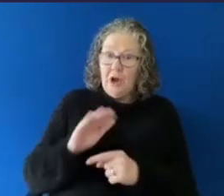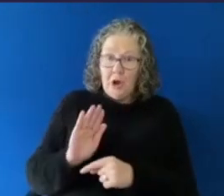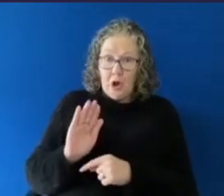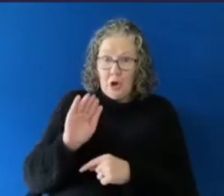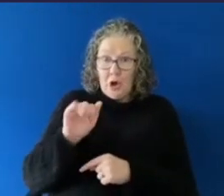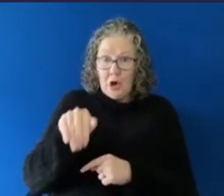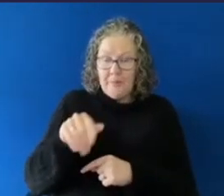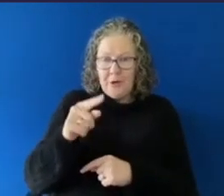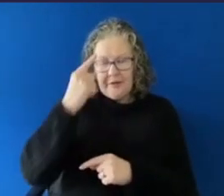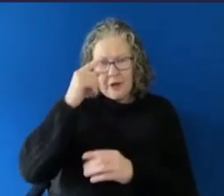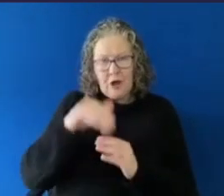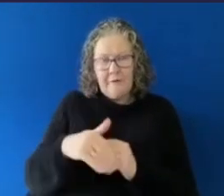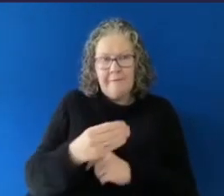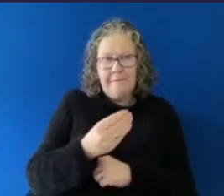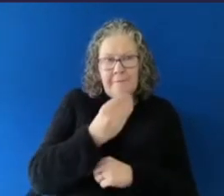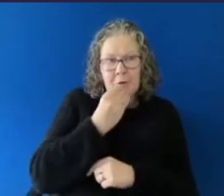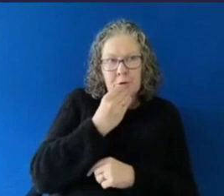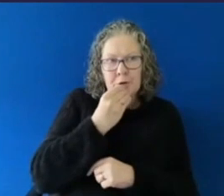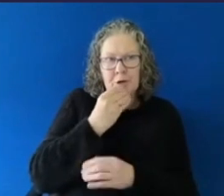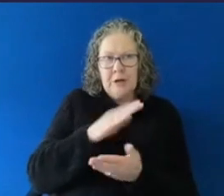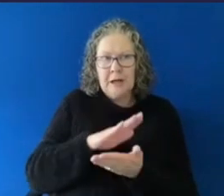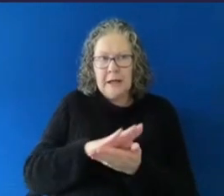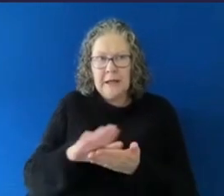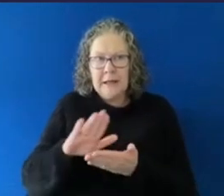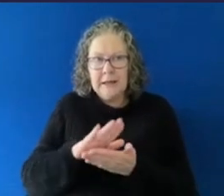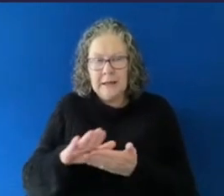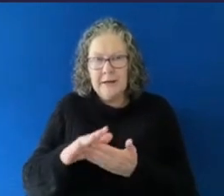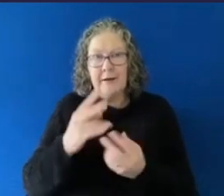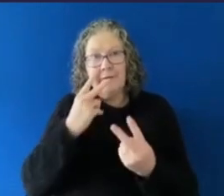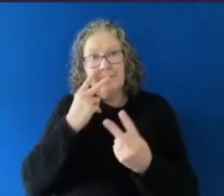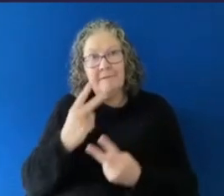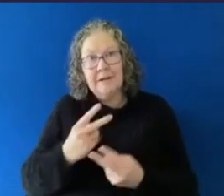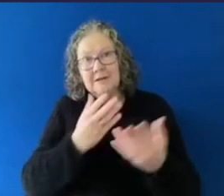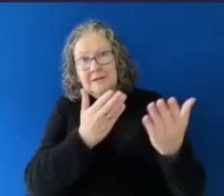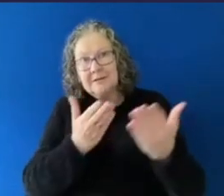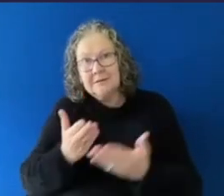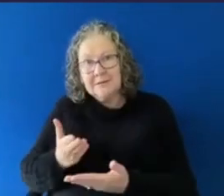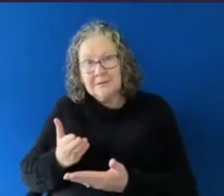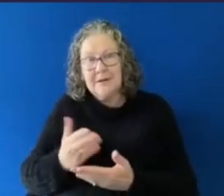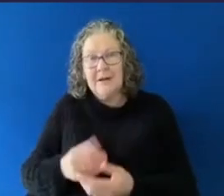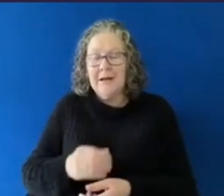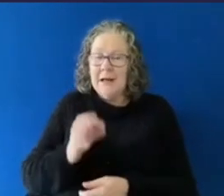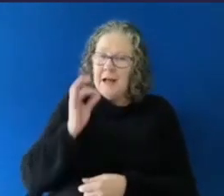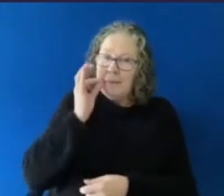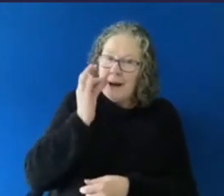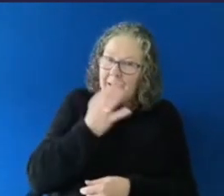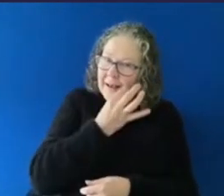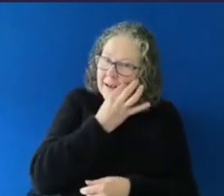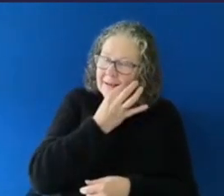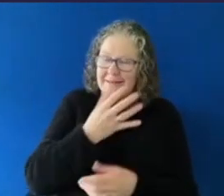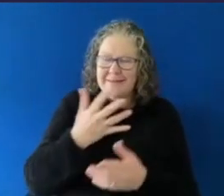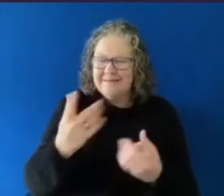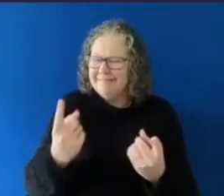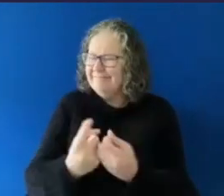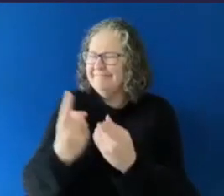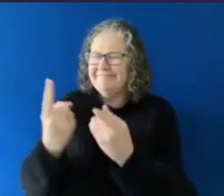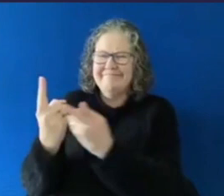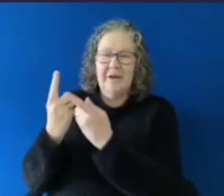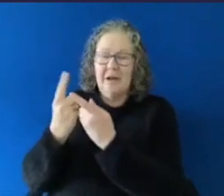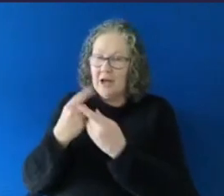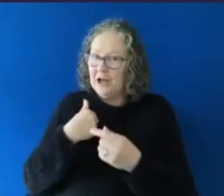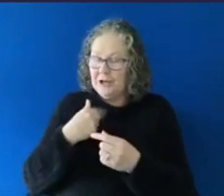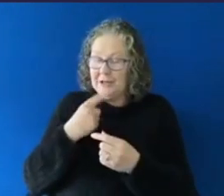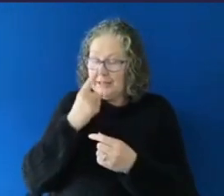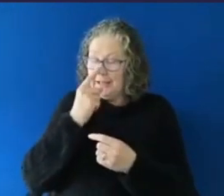of food or cleaning, hosting, plants and gardening, there are so many roles. And I challenge you, you can do this even